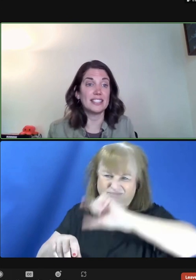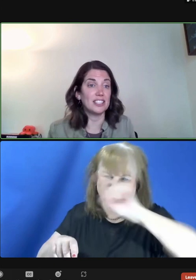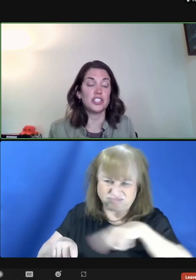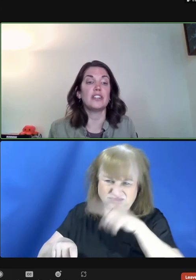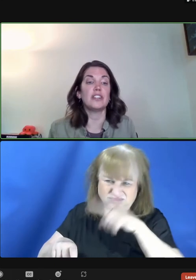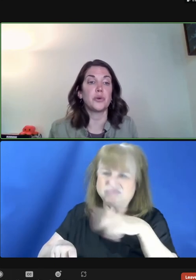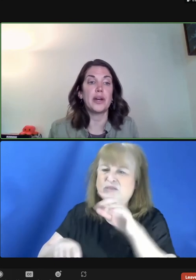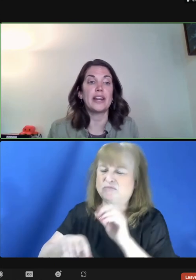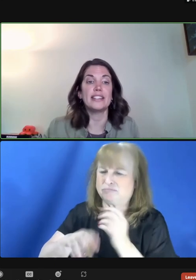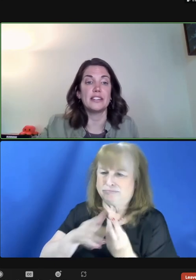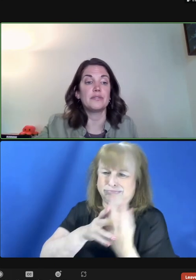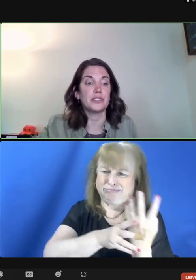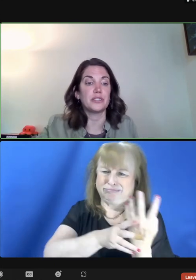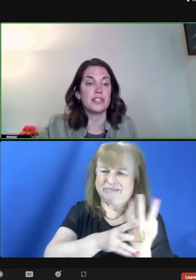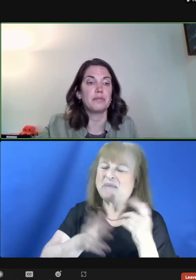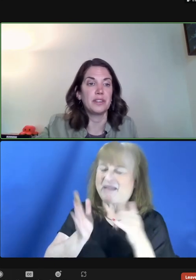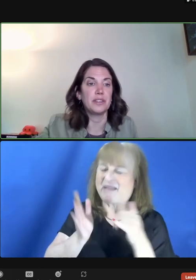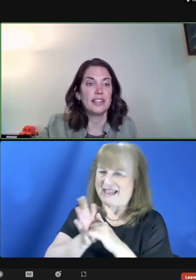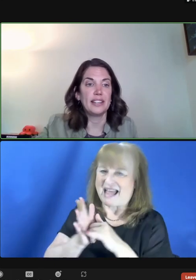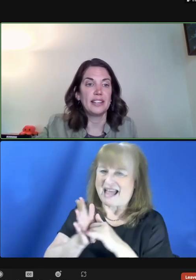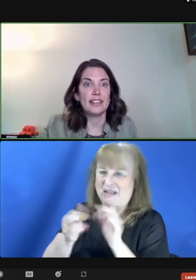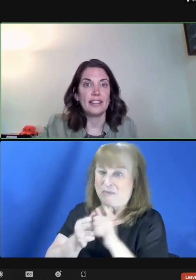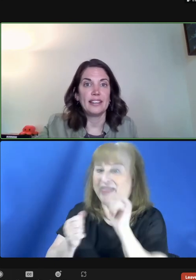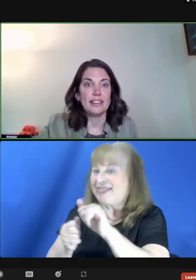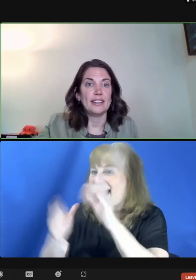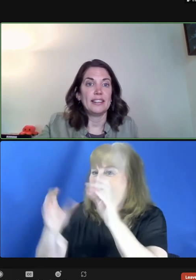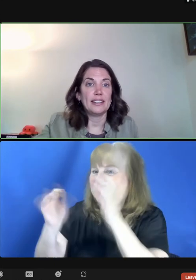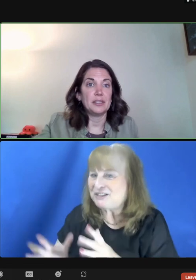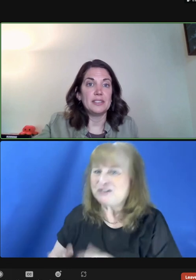visual access. Just another way to identify yourself.